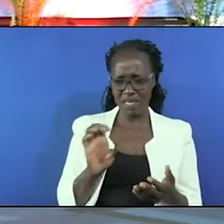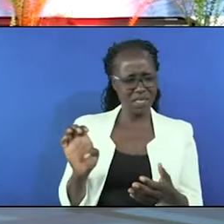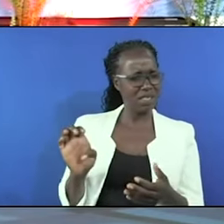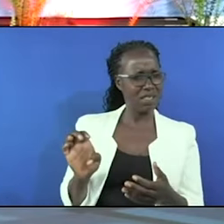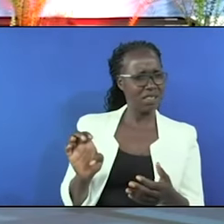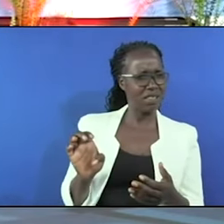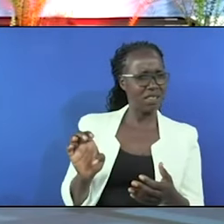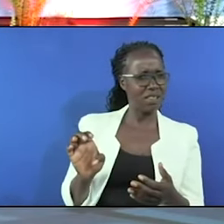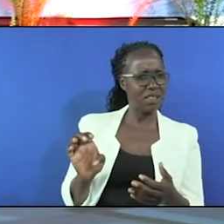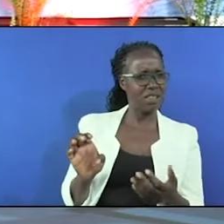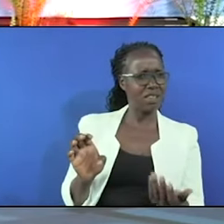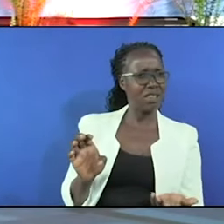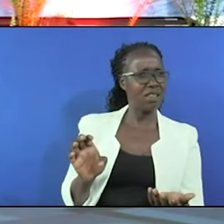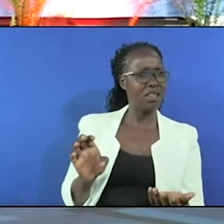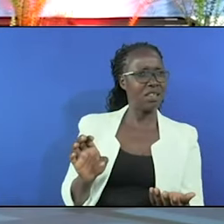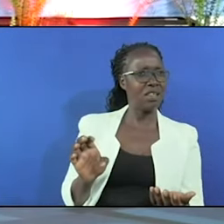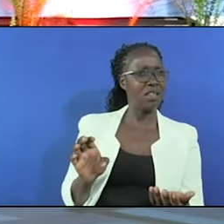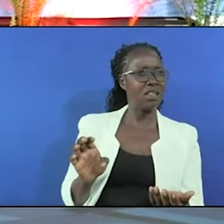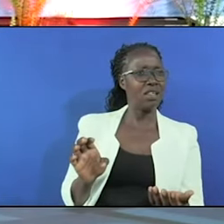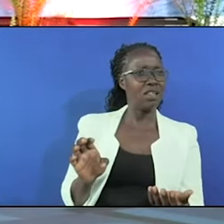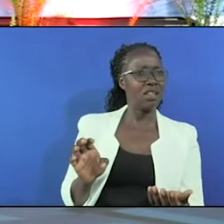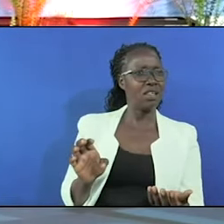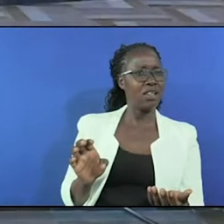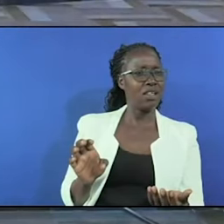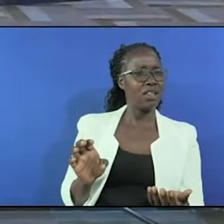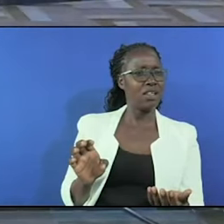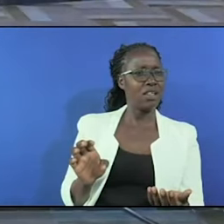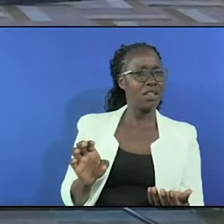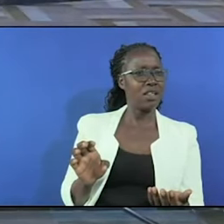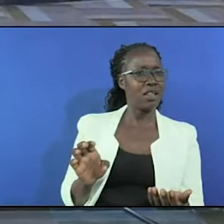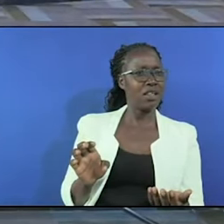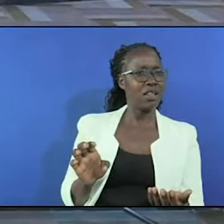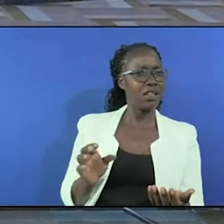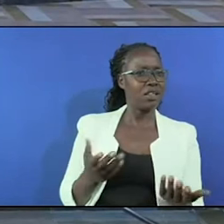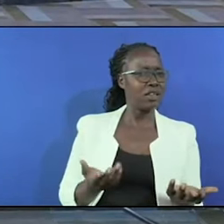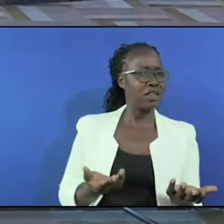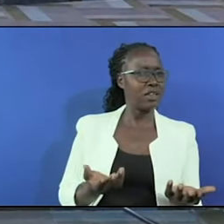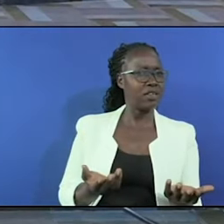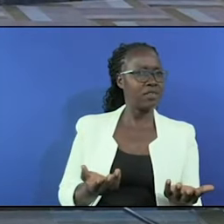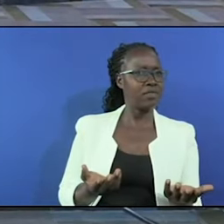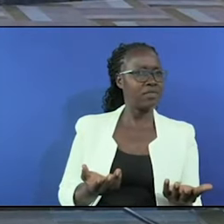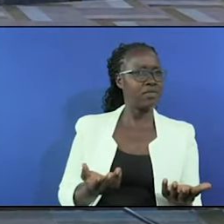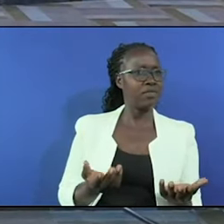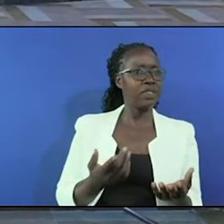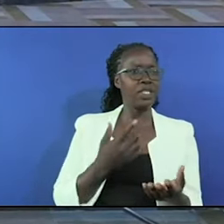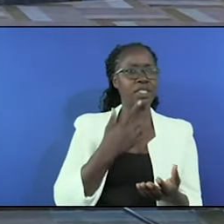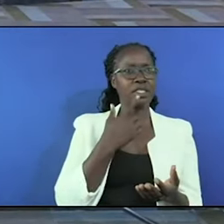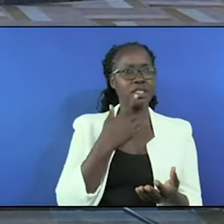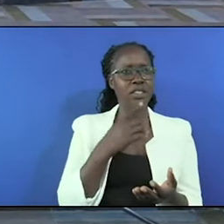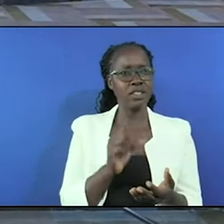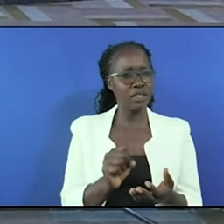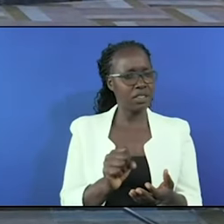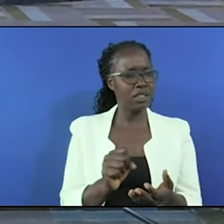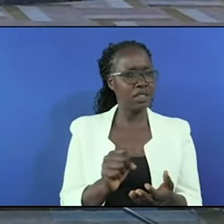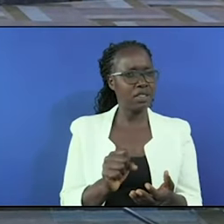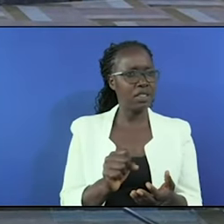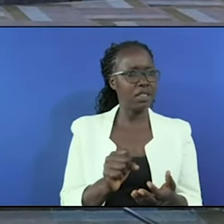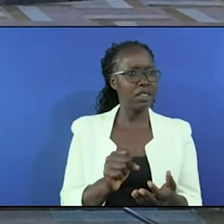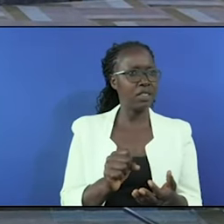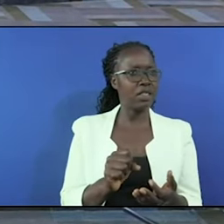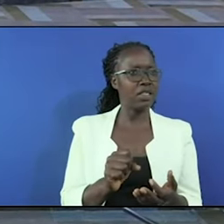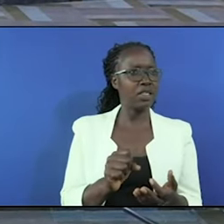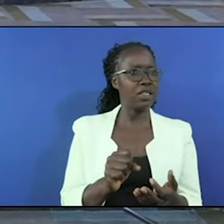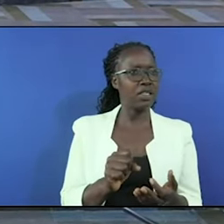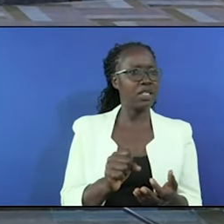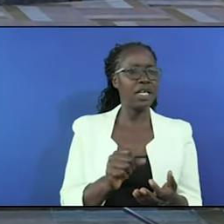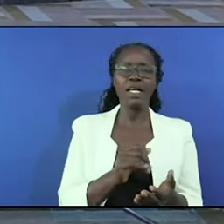Hey. And then we are also outside there, you know, we have already come out and say, "Hey," even as we are saying, "Hey, did somebody come out alive out of this place?" Then I